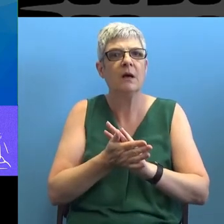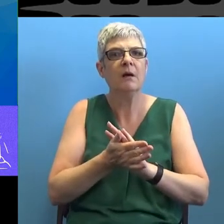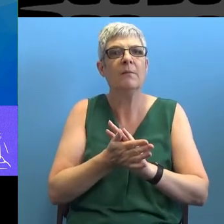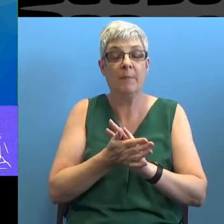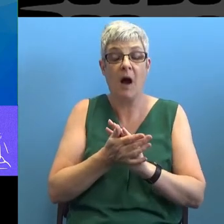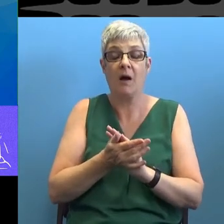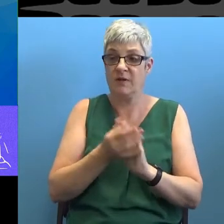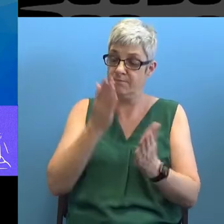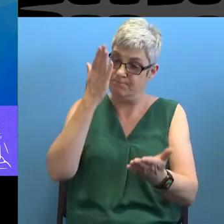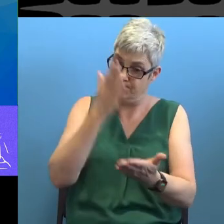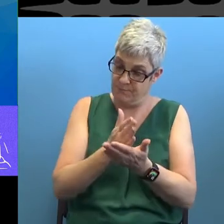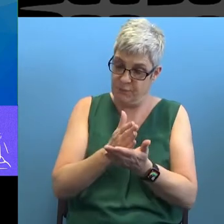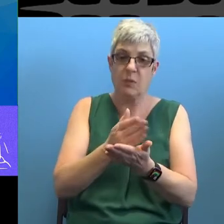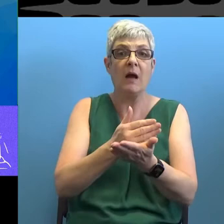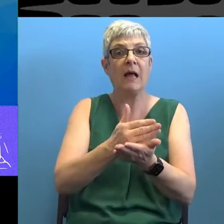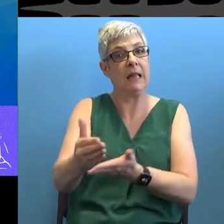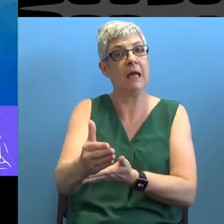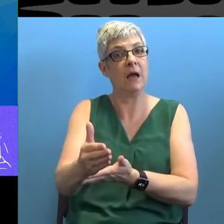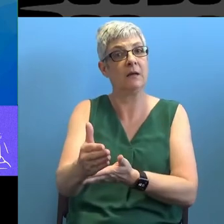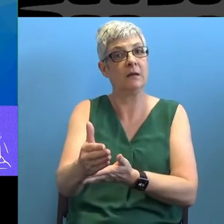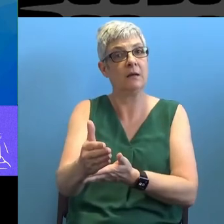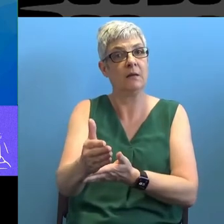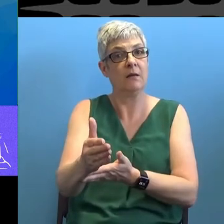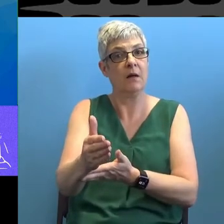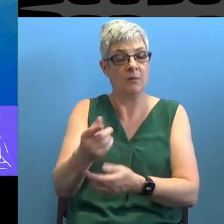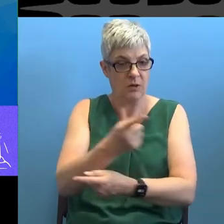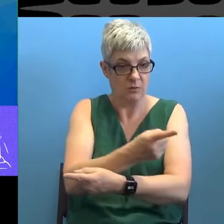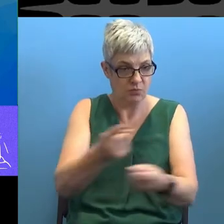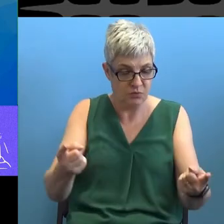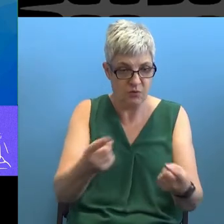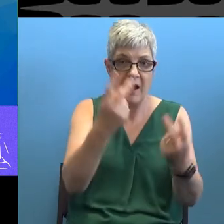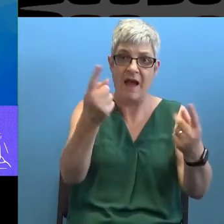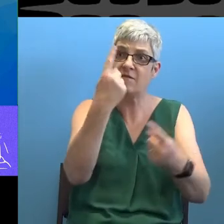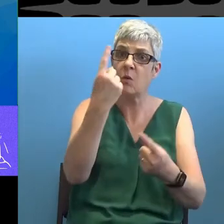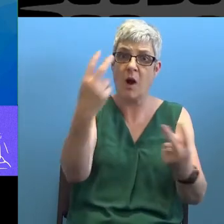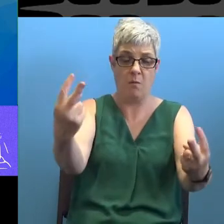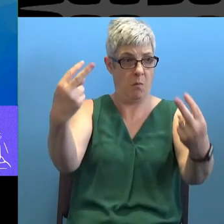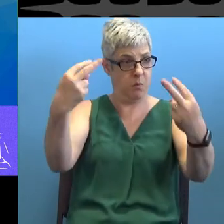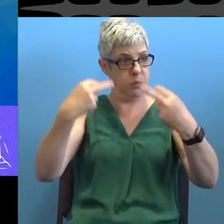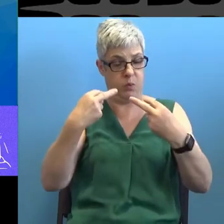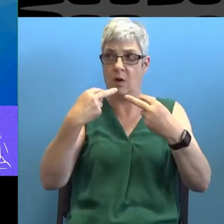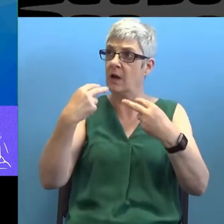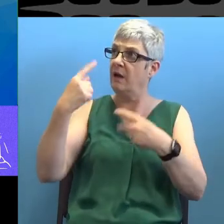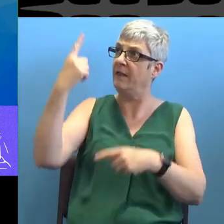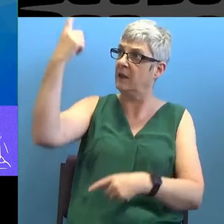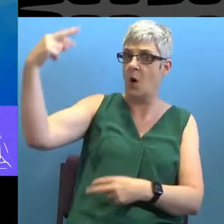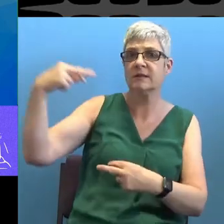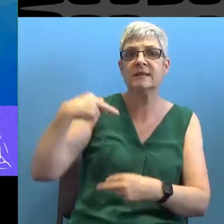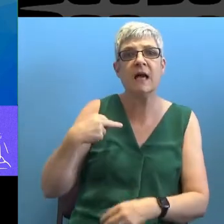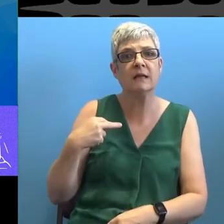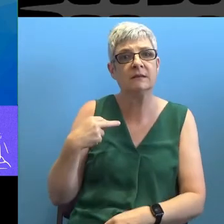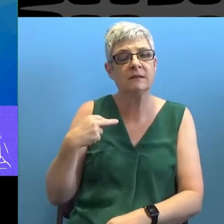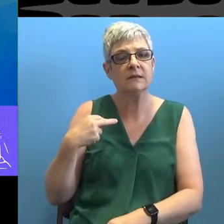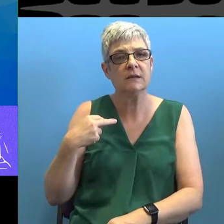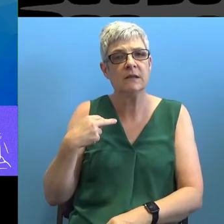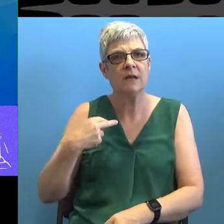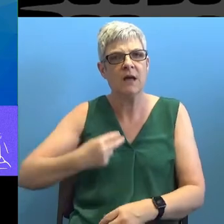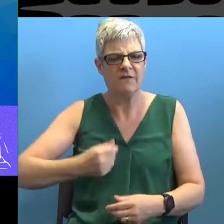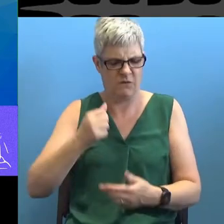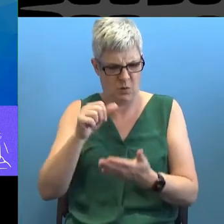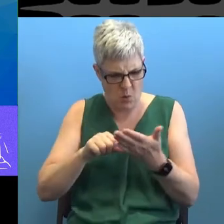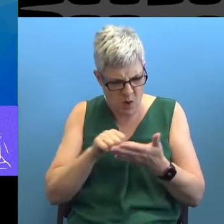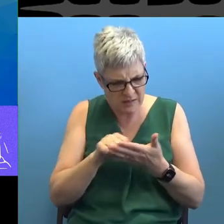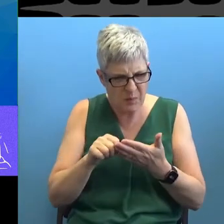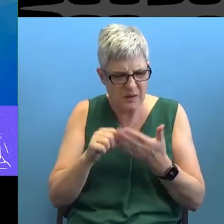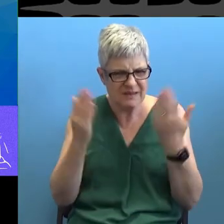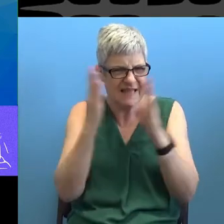the truth plainly, we commend ourselves to everyone's conscience in the sight of God. And even if our gospel is